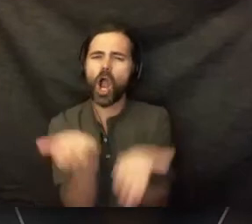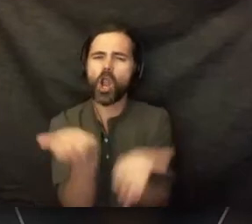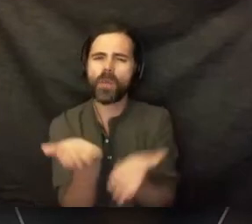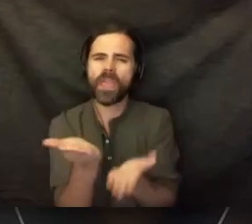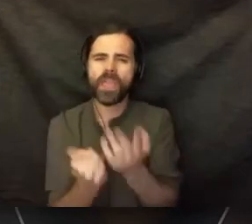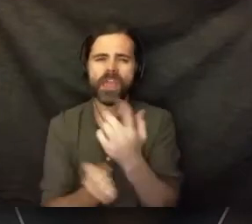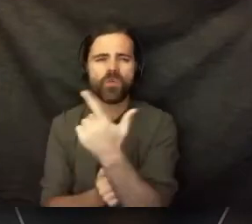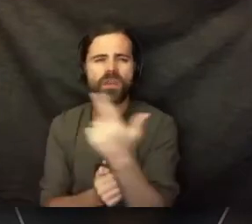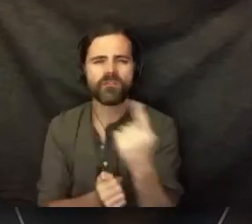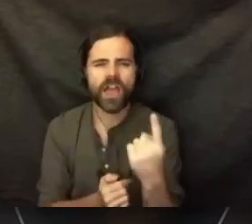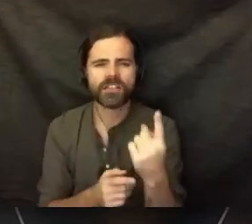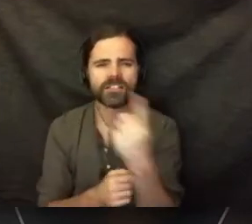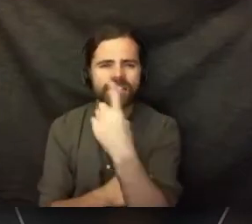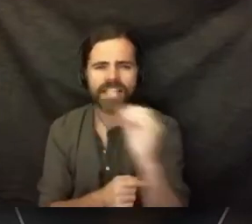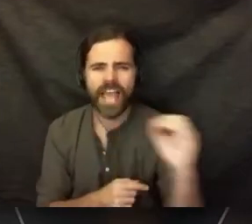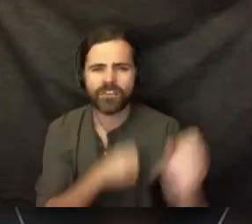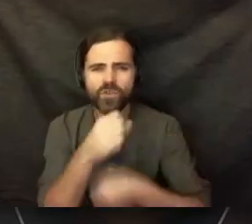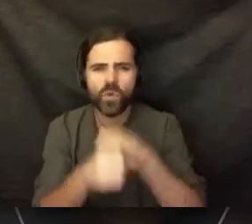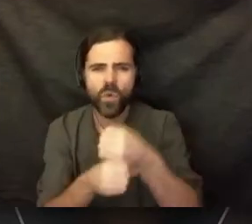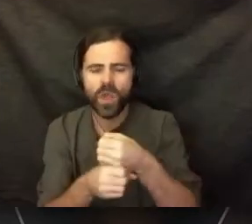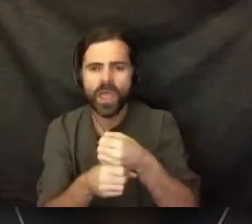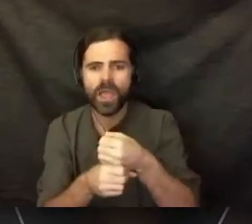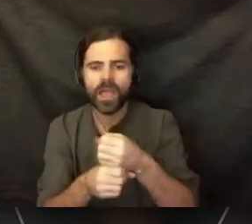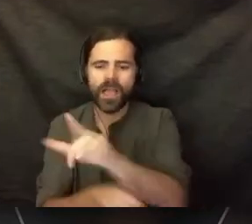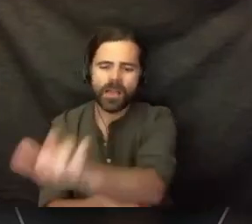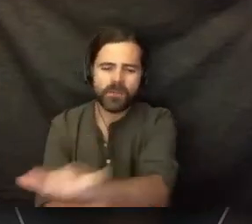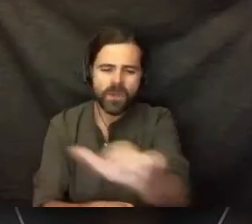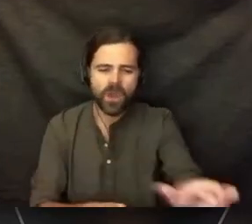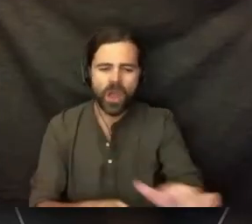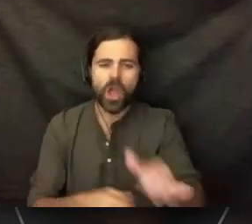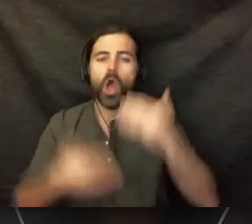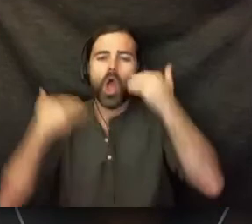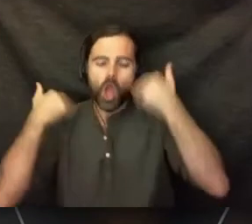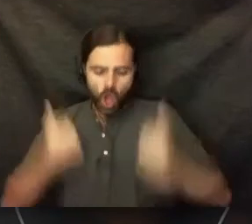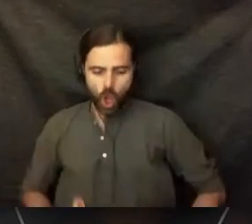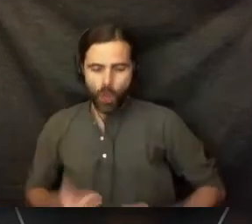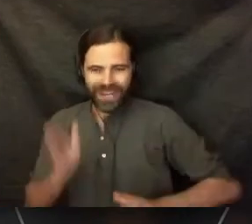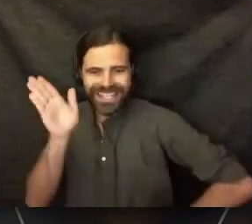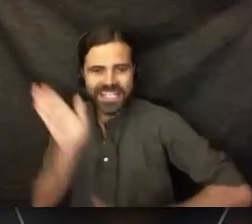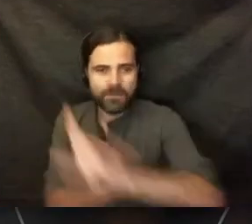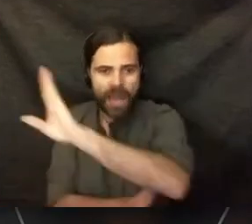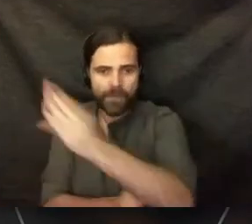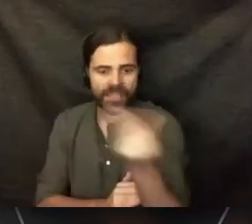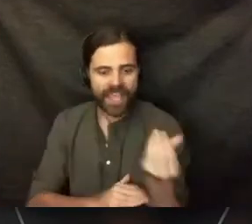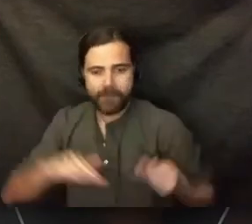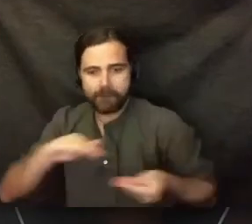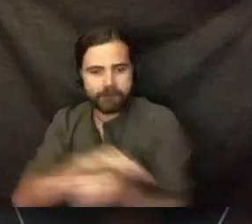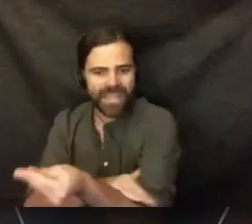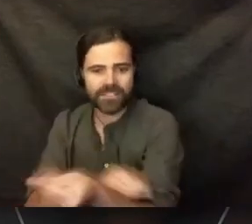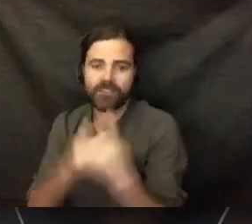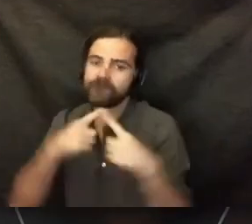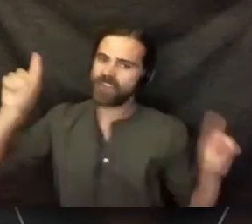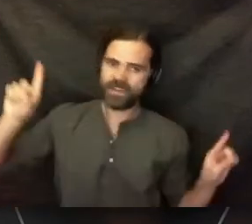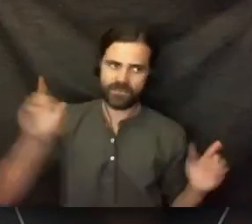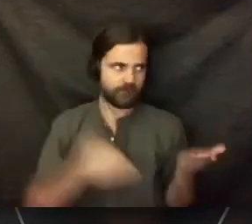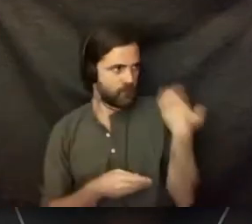in human development in a way that we've never been able to invest in before. Invest in human development for an age of discovery, in an age of automation, age of